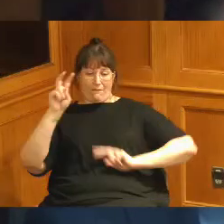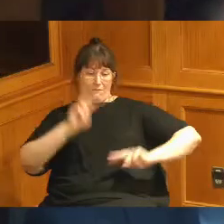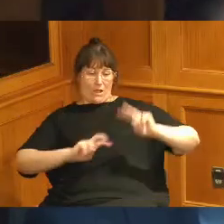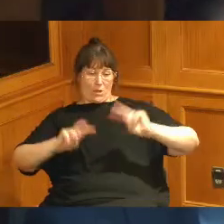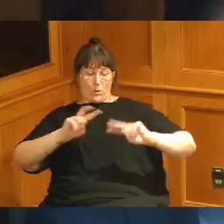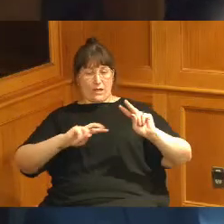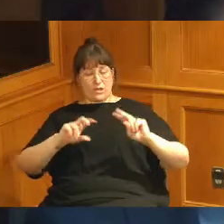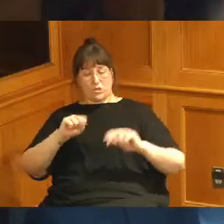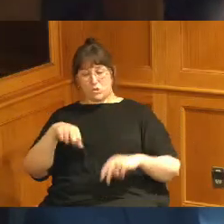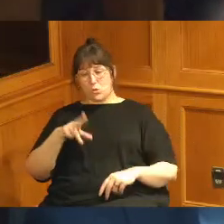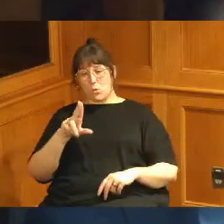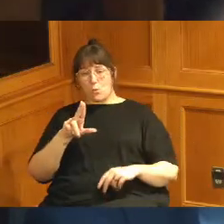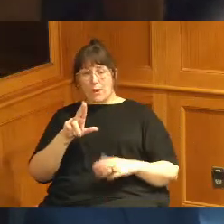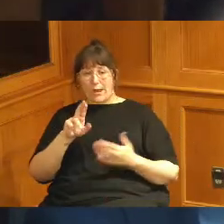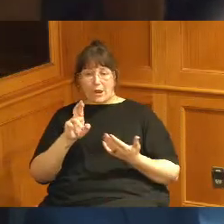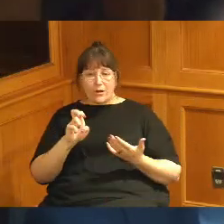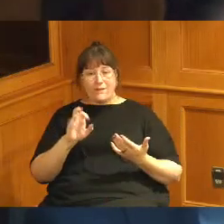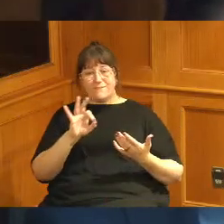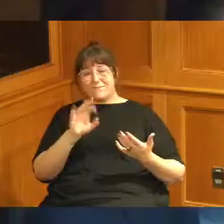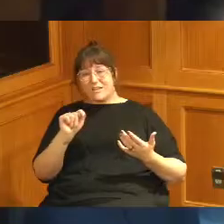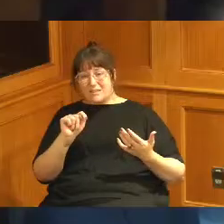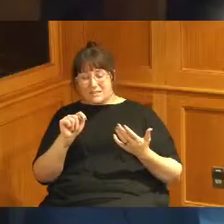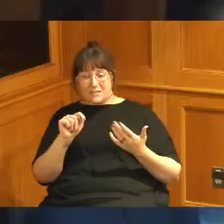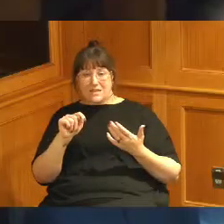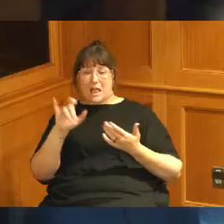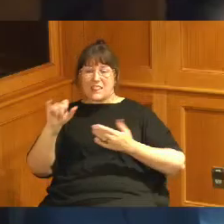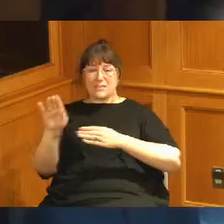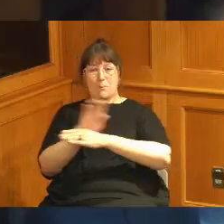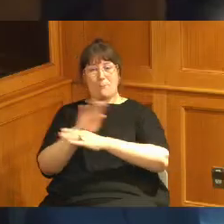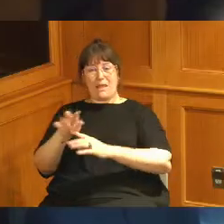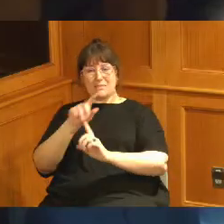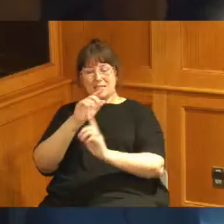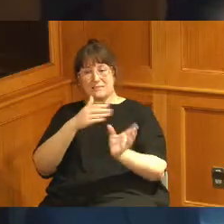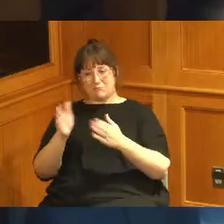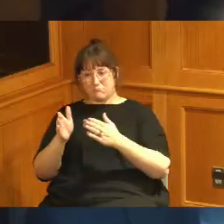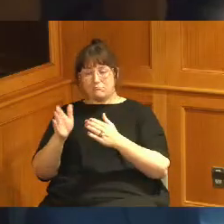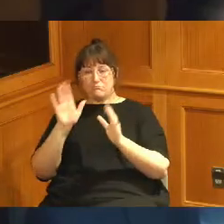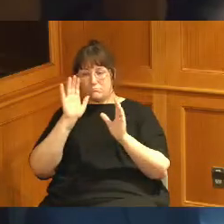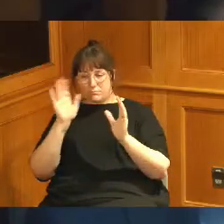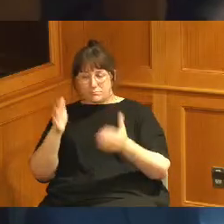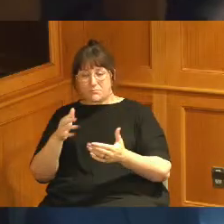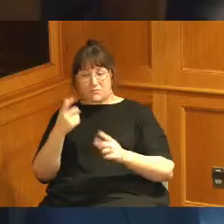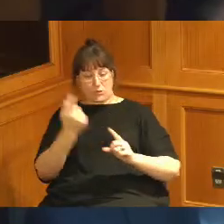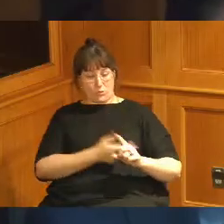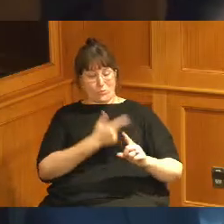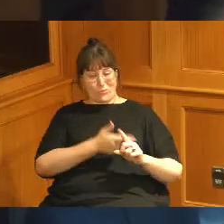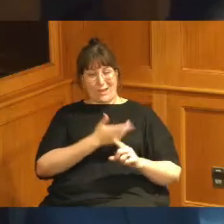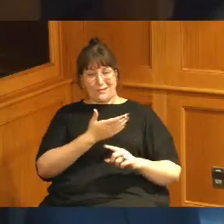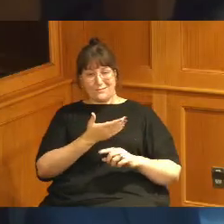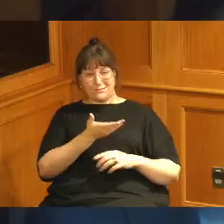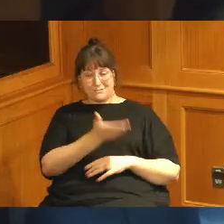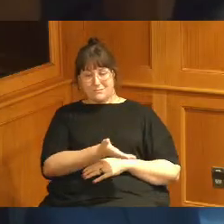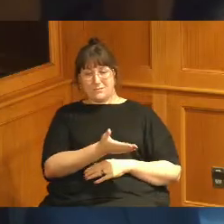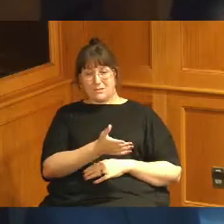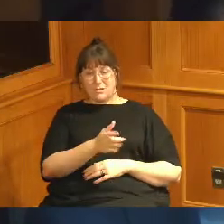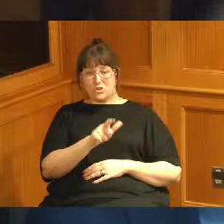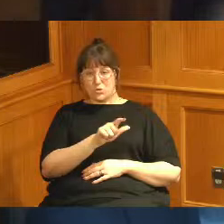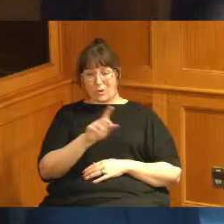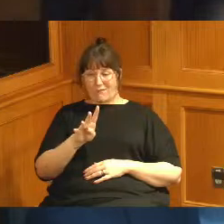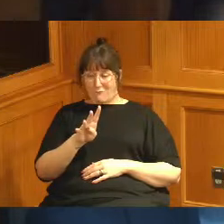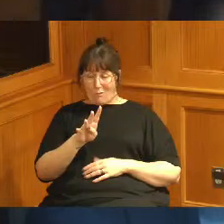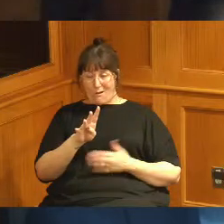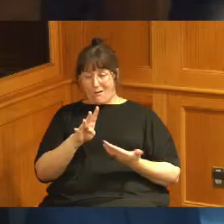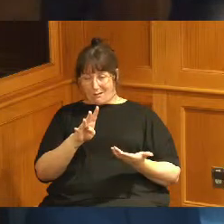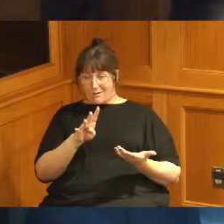the square footage, how much is. That's what you do in a business deal. But rent is in here, base rent, number 24 in